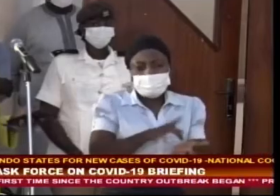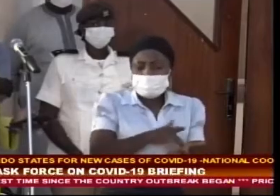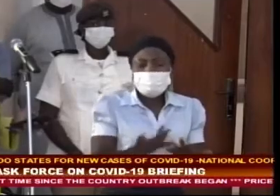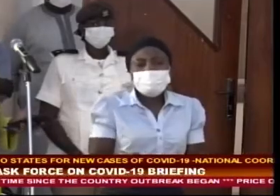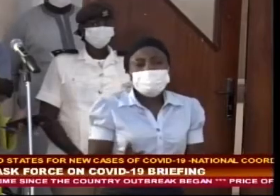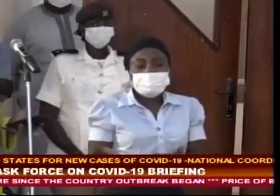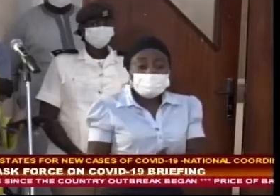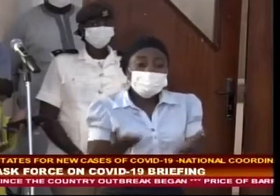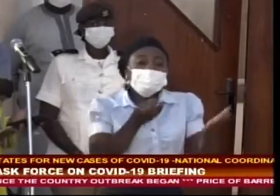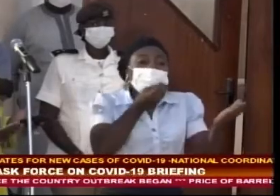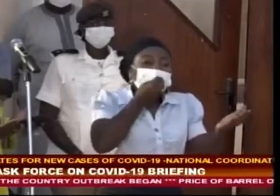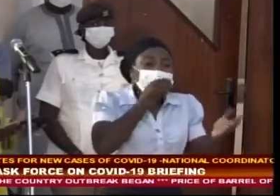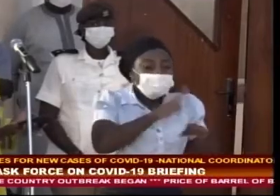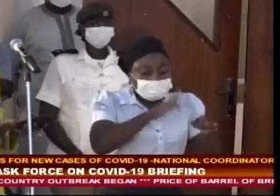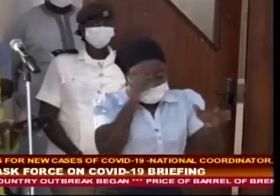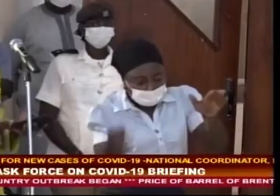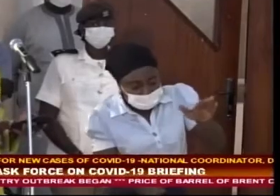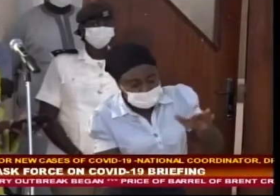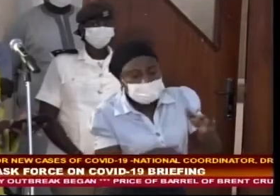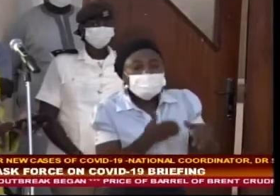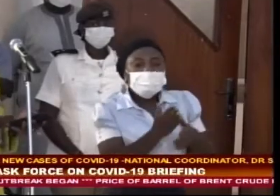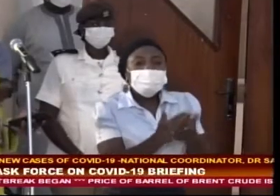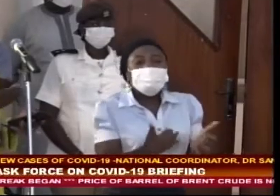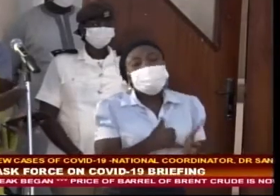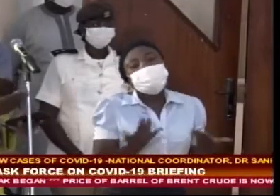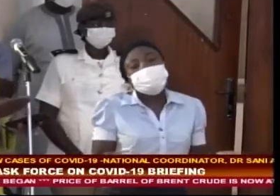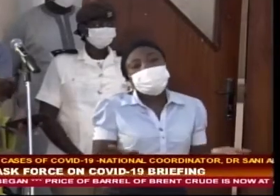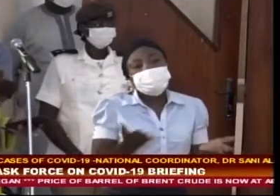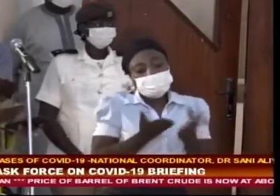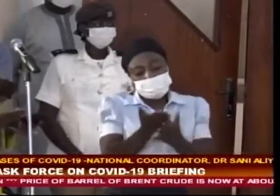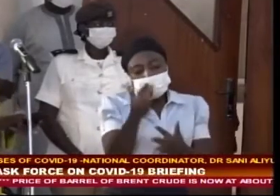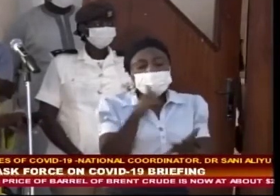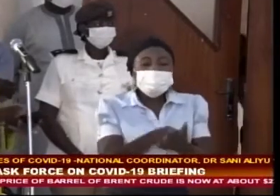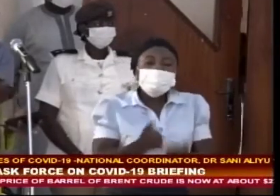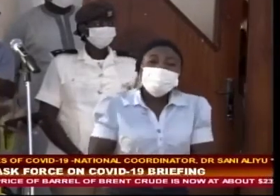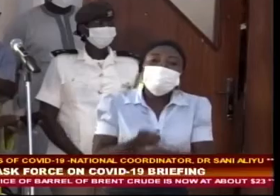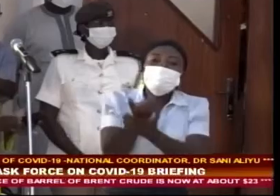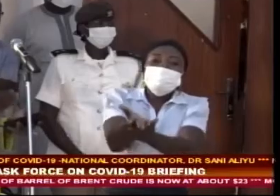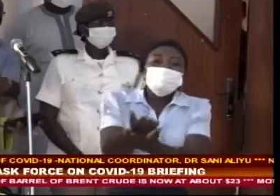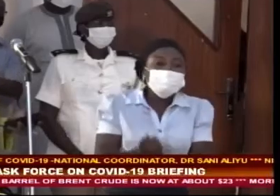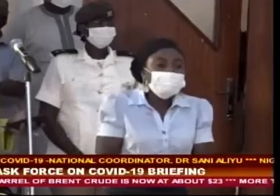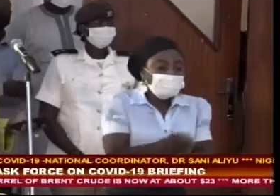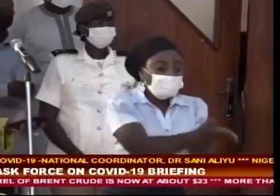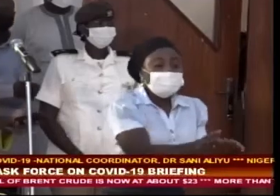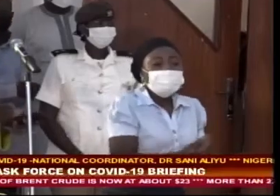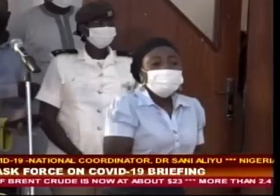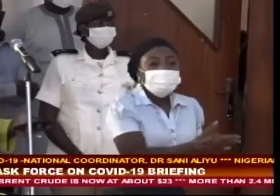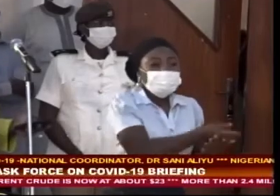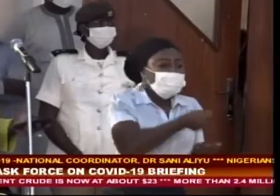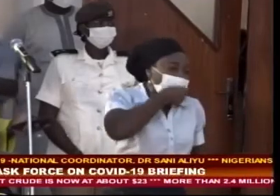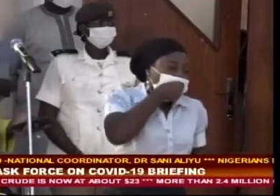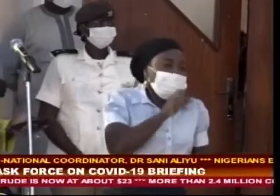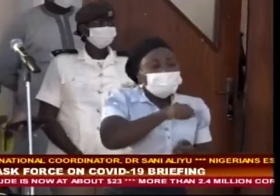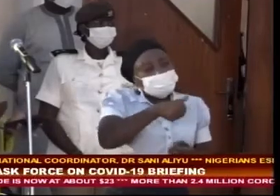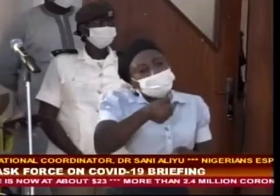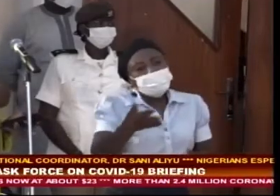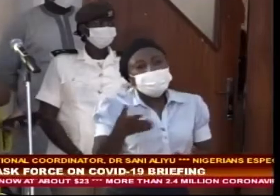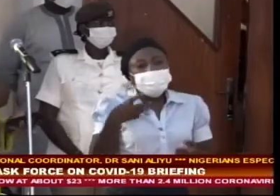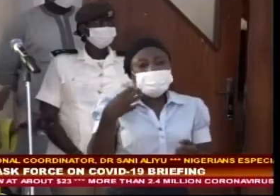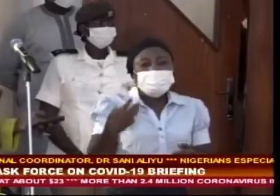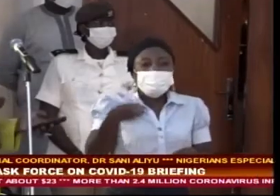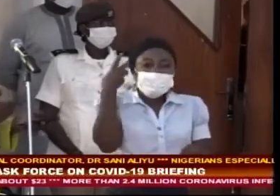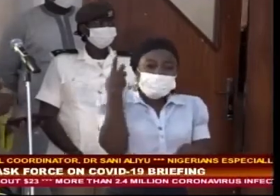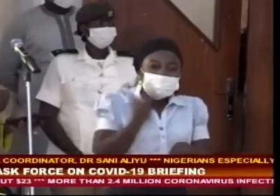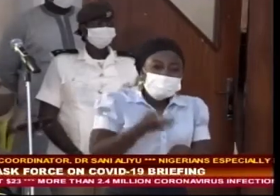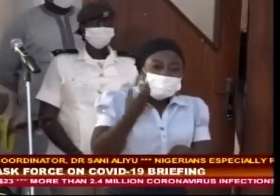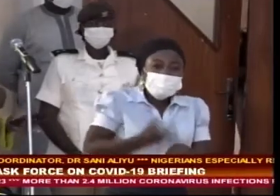carry stuff, nobody knows what is under it. And through that, they supply those cannabis and Indian hemps and what have you. And